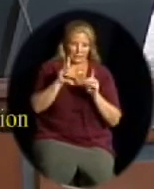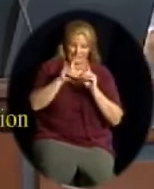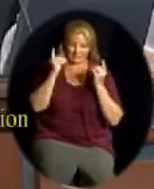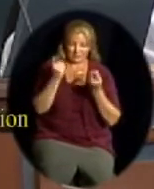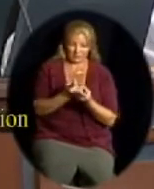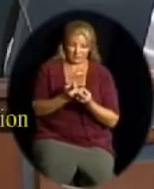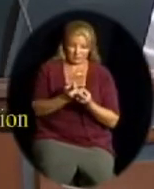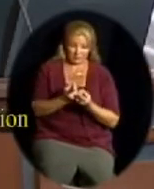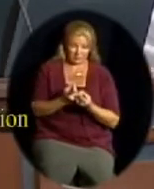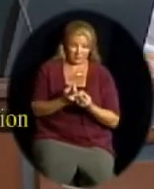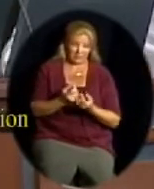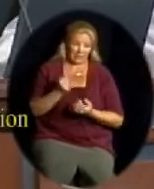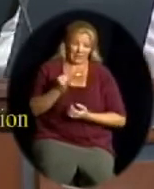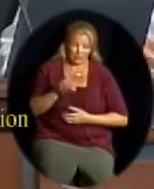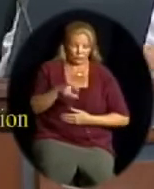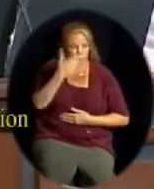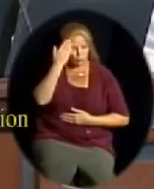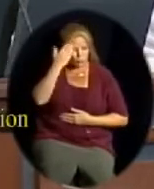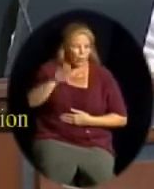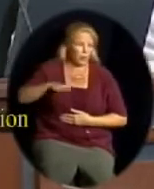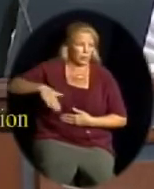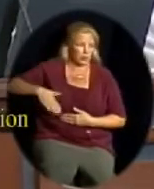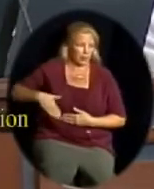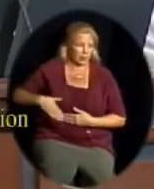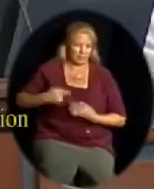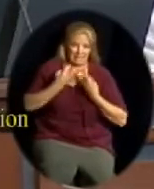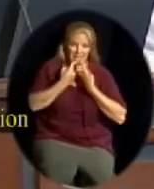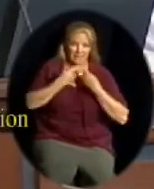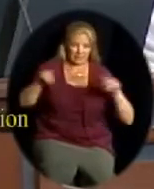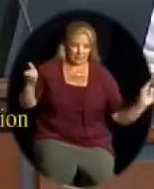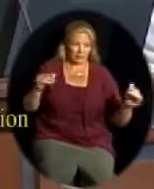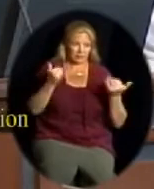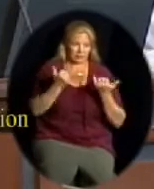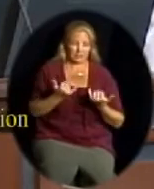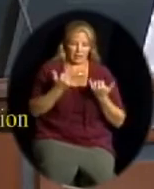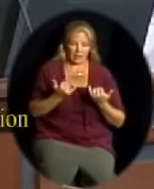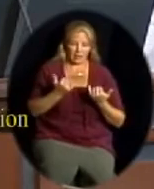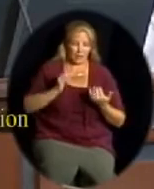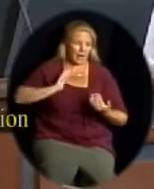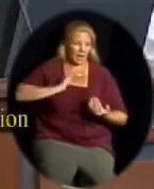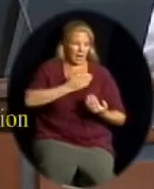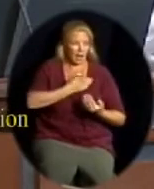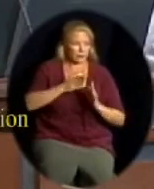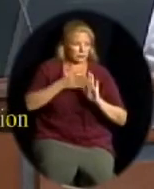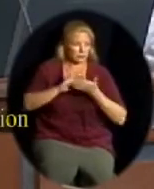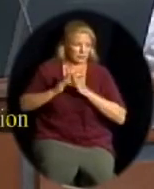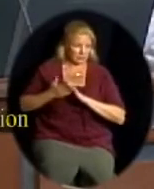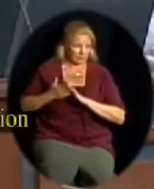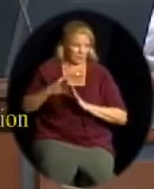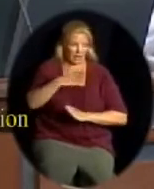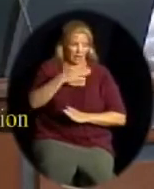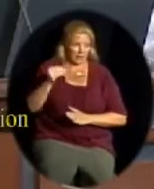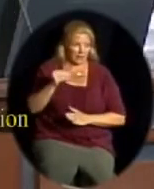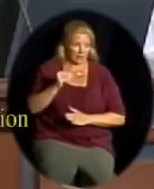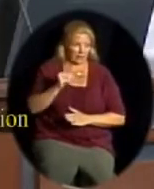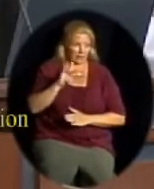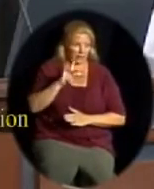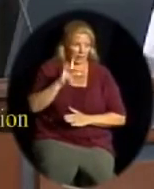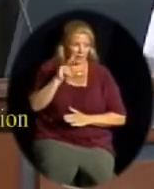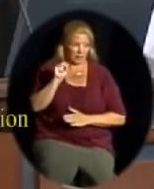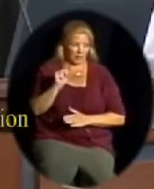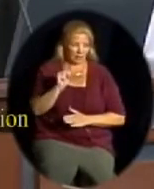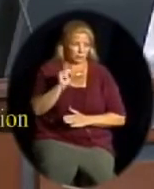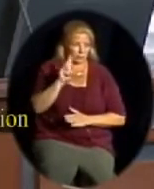our city, our county, the Kansas Bioscience and Technology Commission, and Kansas State University at Northwest High School today about